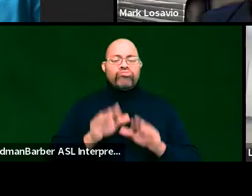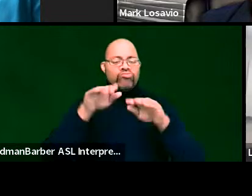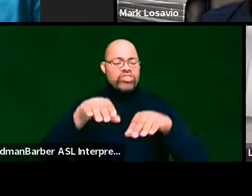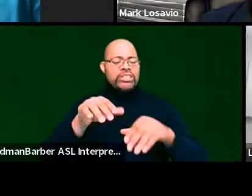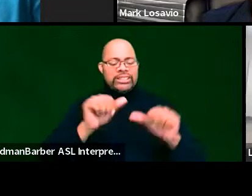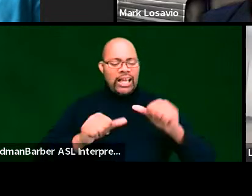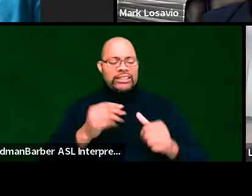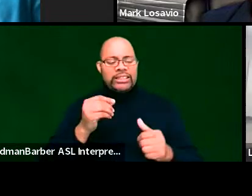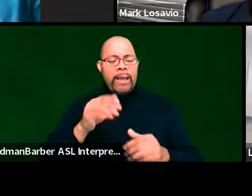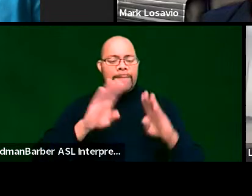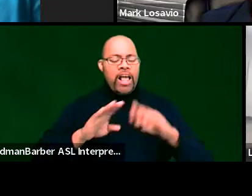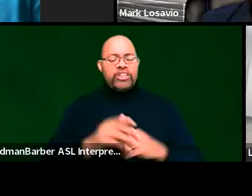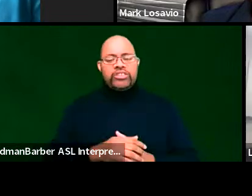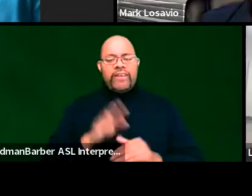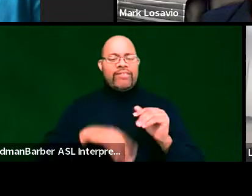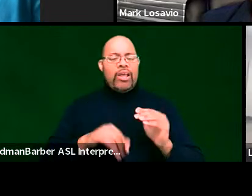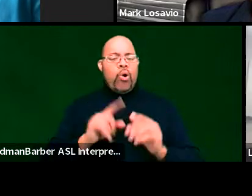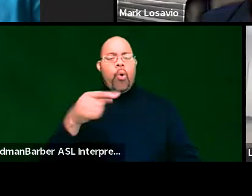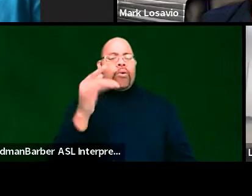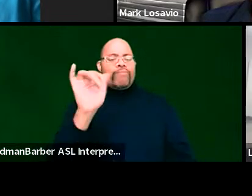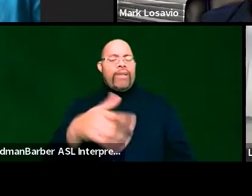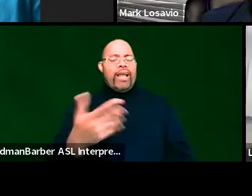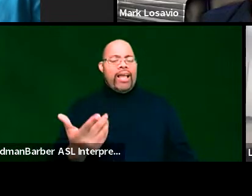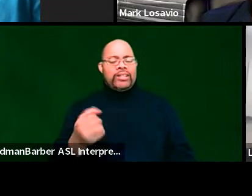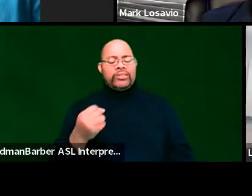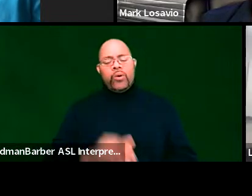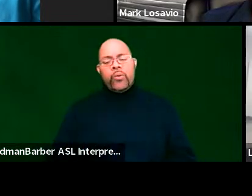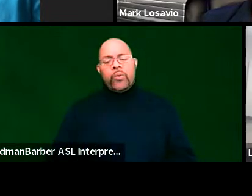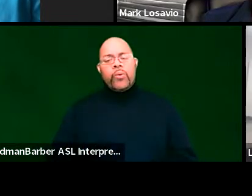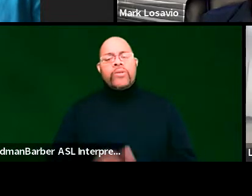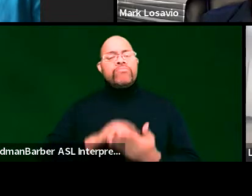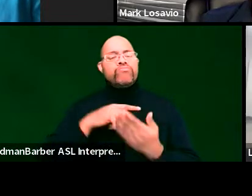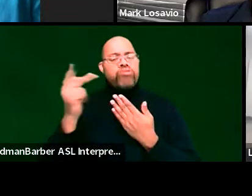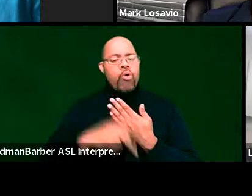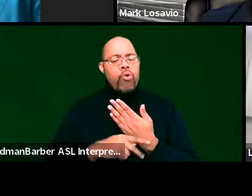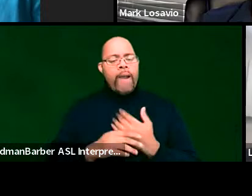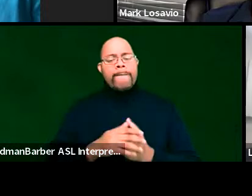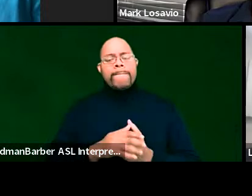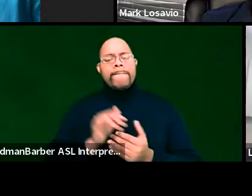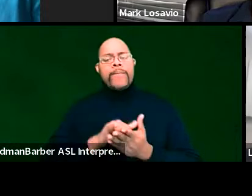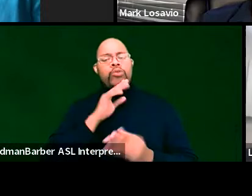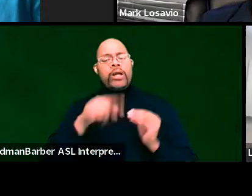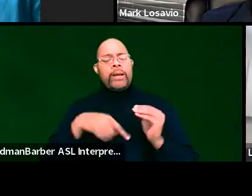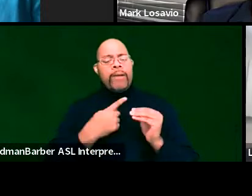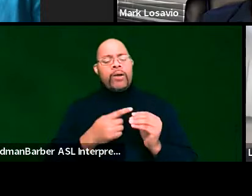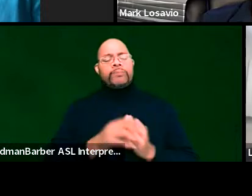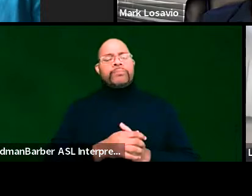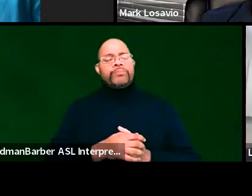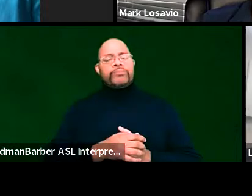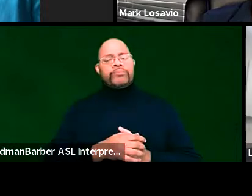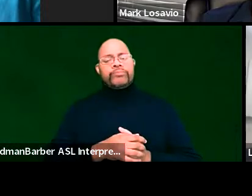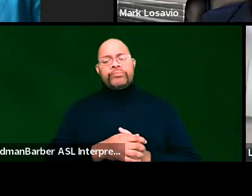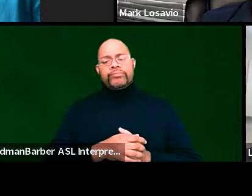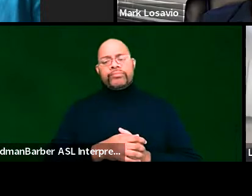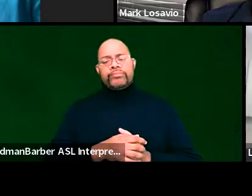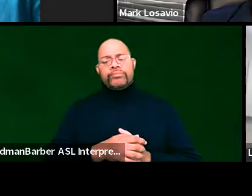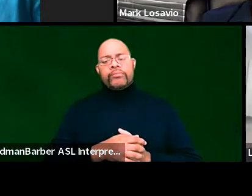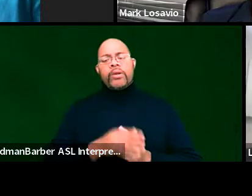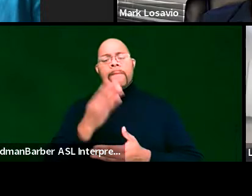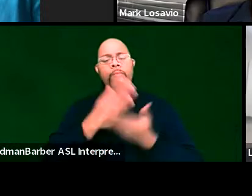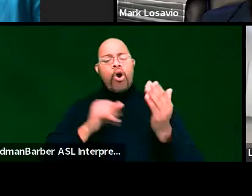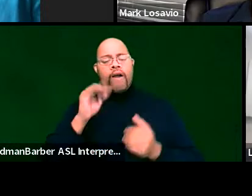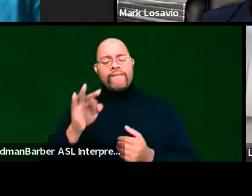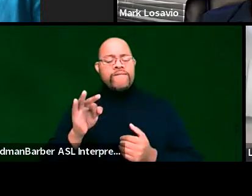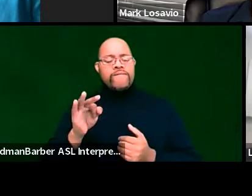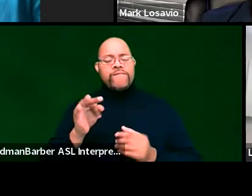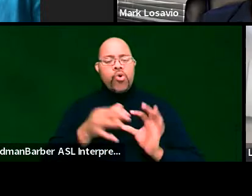science and marine biology than just that. And so these programs that we're talking about, you know, are a part of the